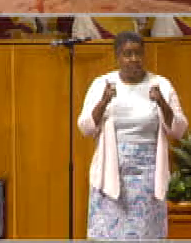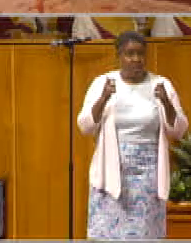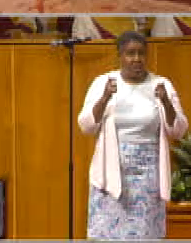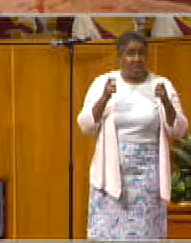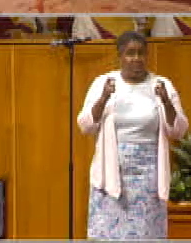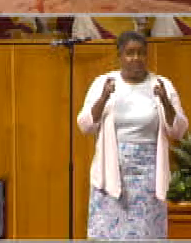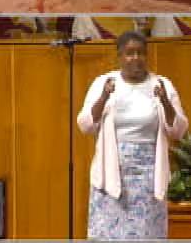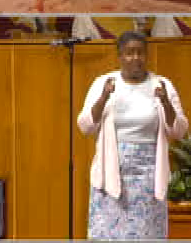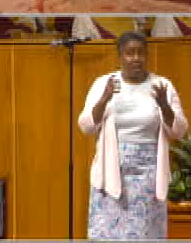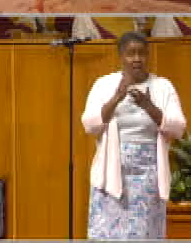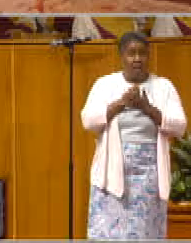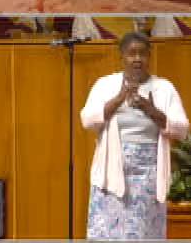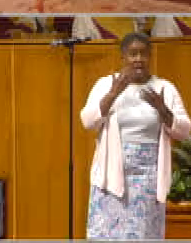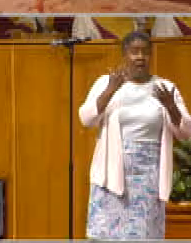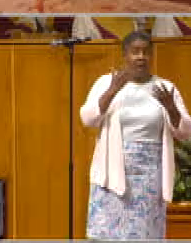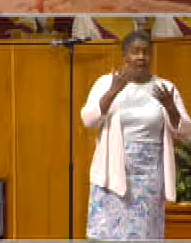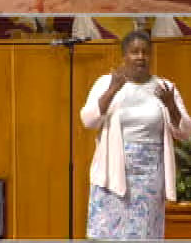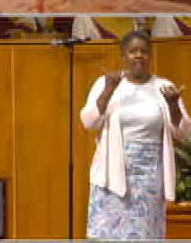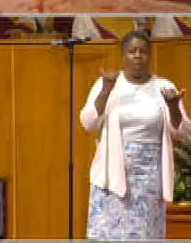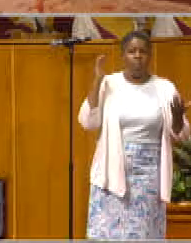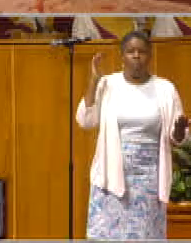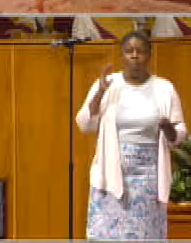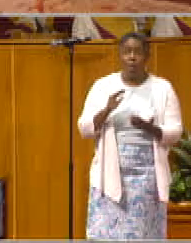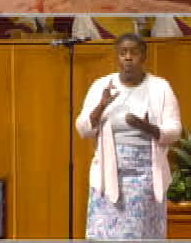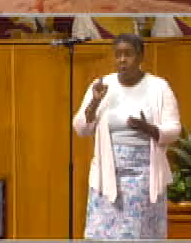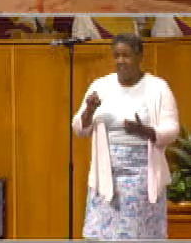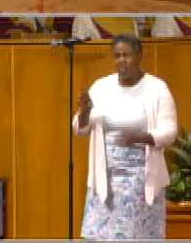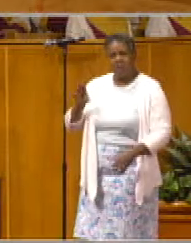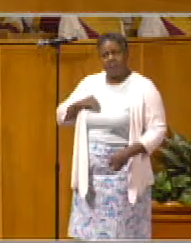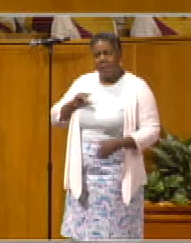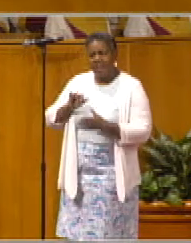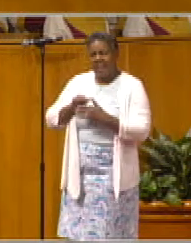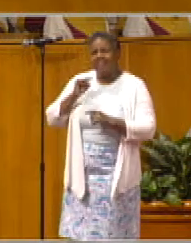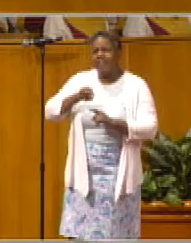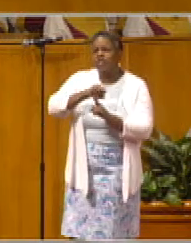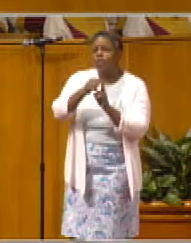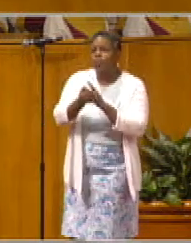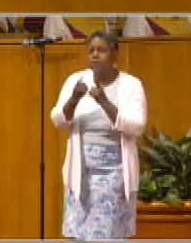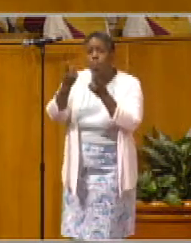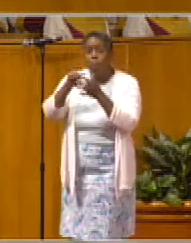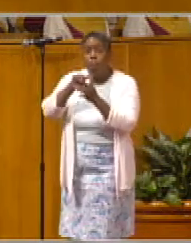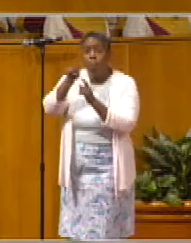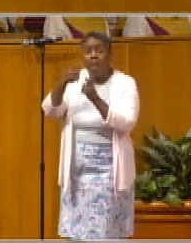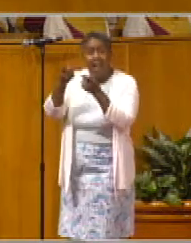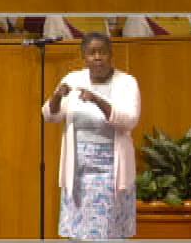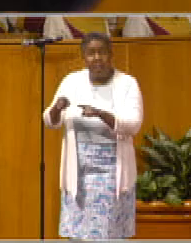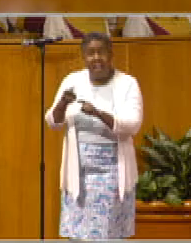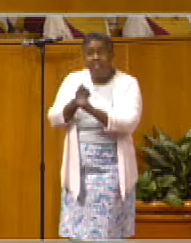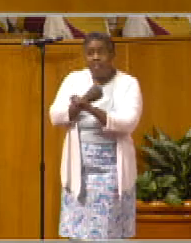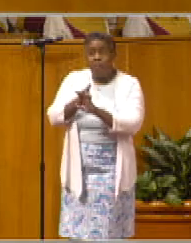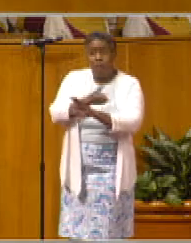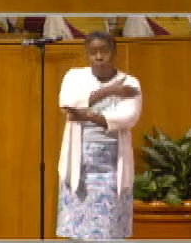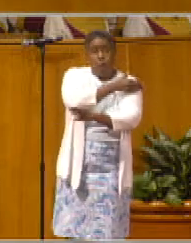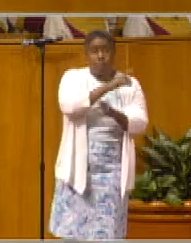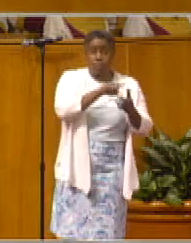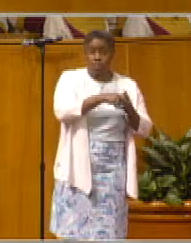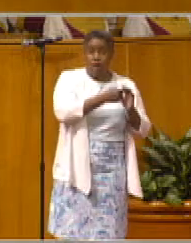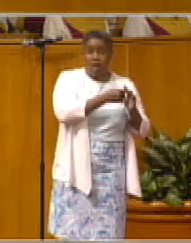You've got to accept that you won't come through this with everything you had when you